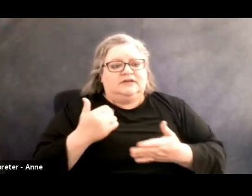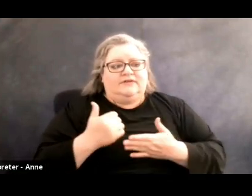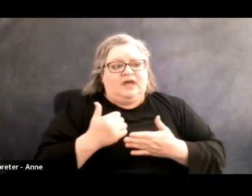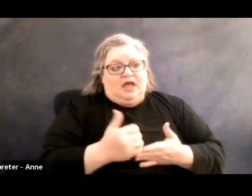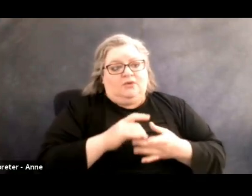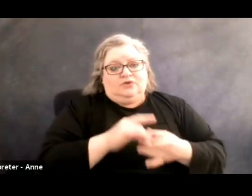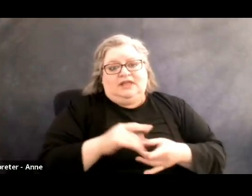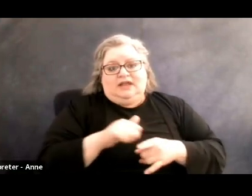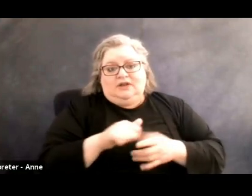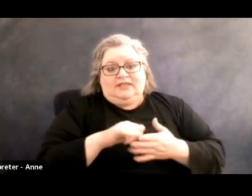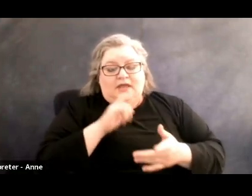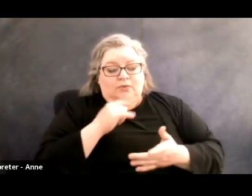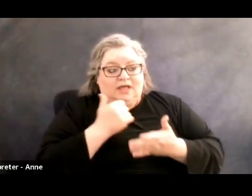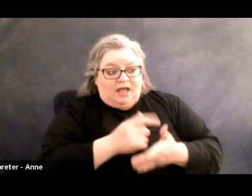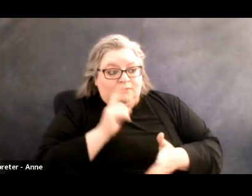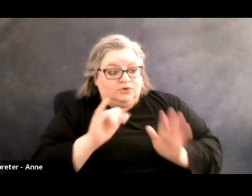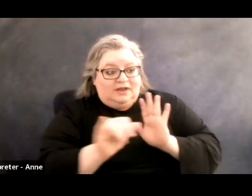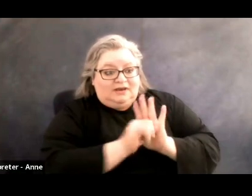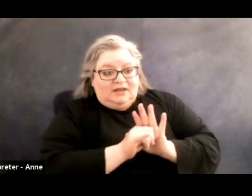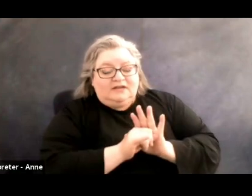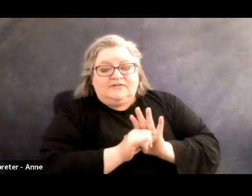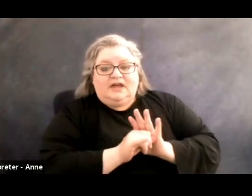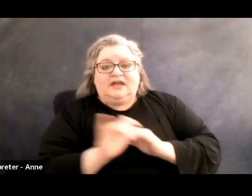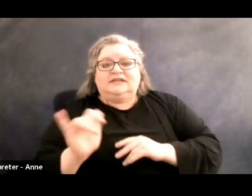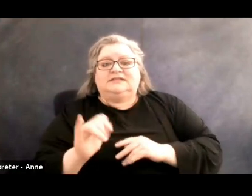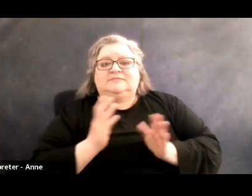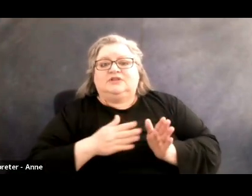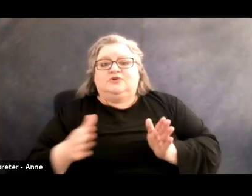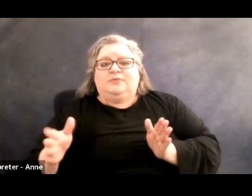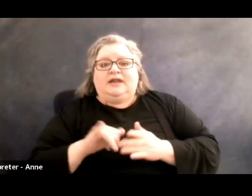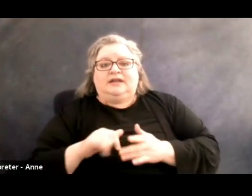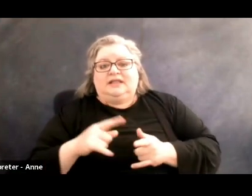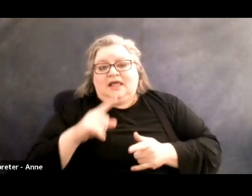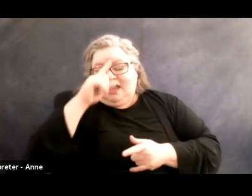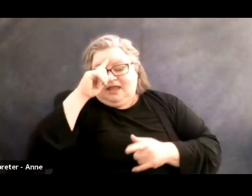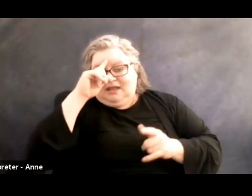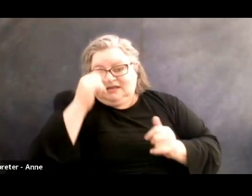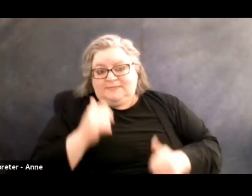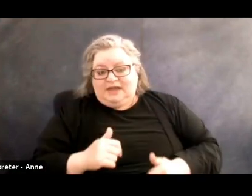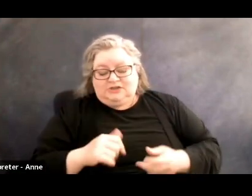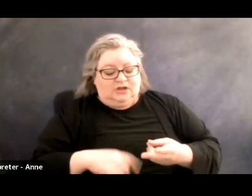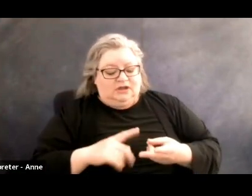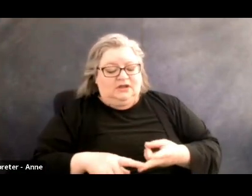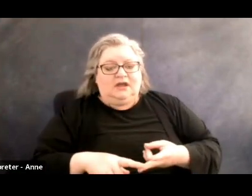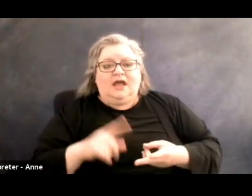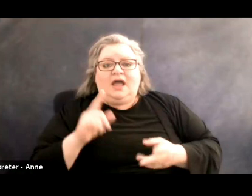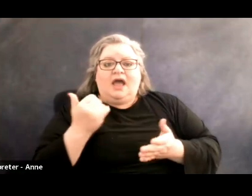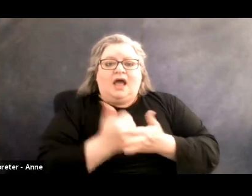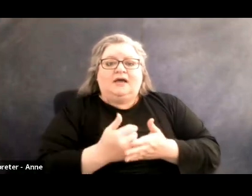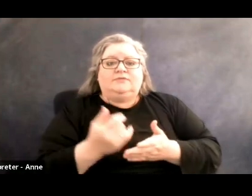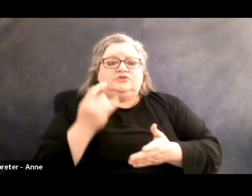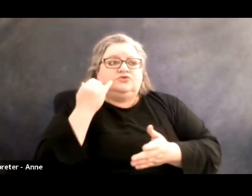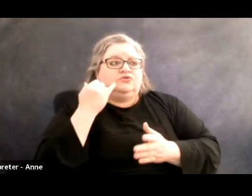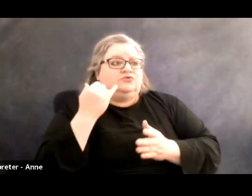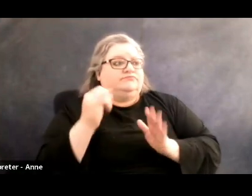health-related trainings that would actually help you to identify similar patterns such as dementia, help you to identify situations